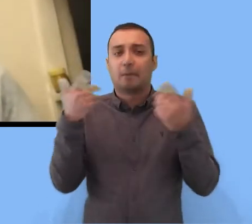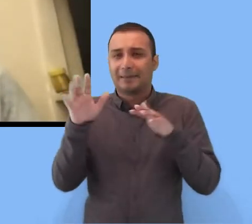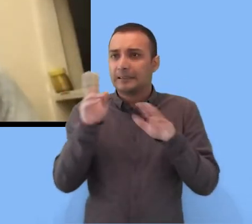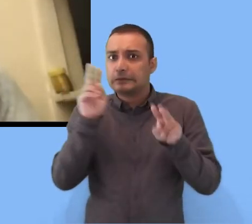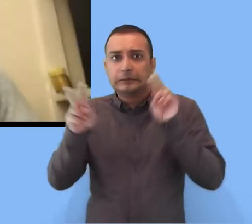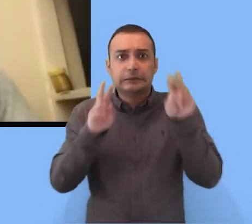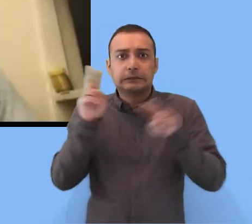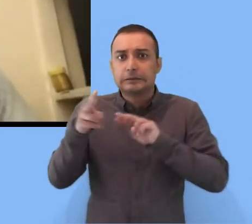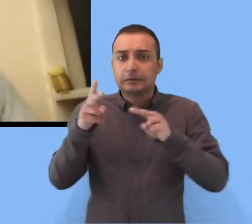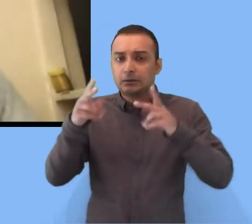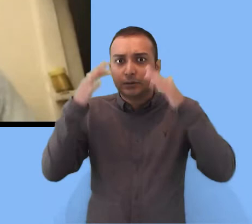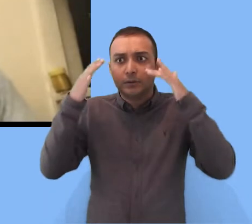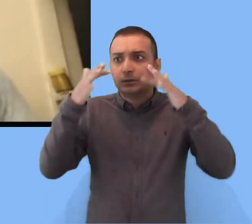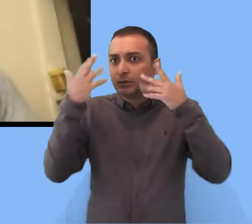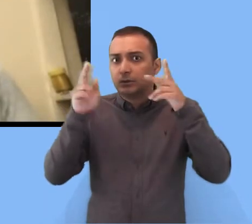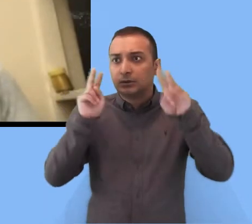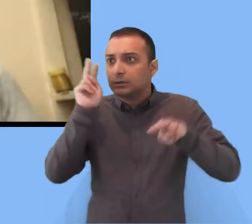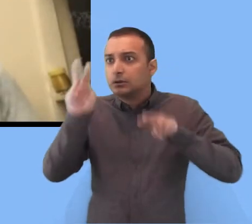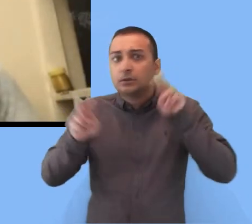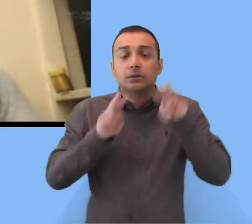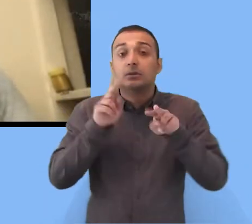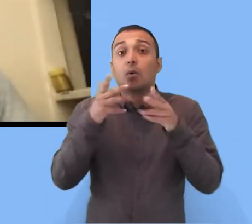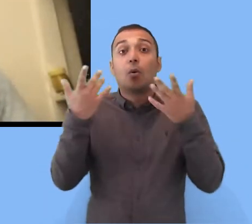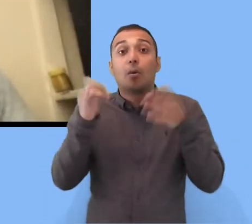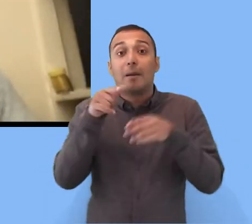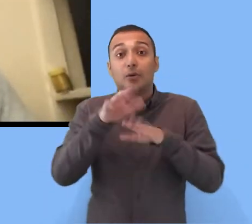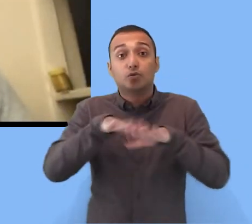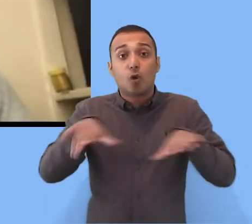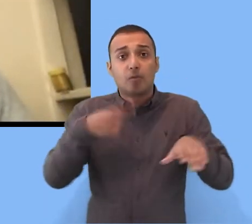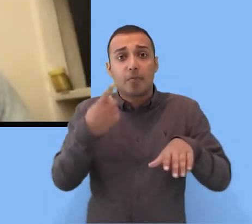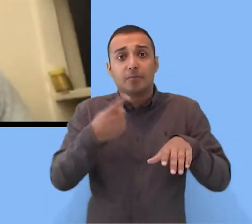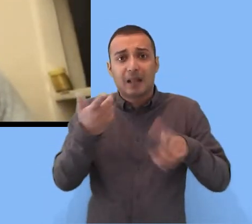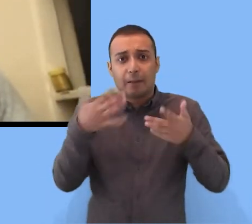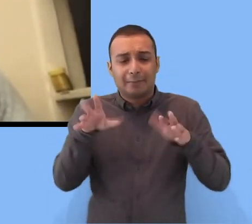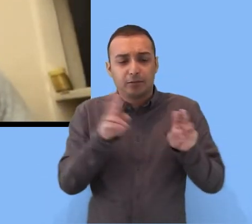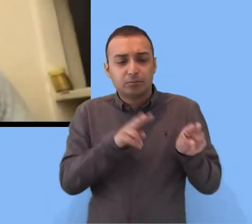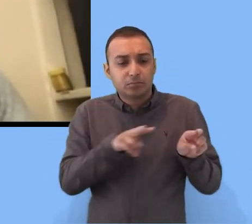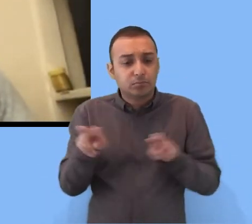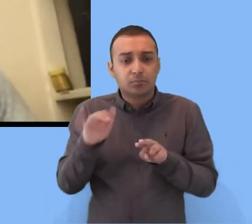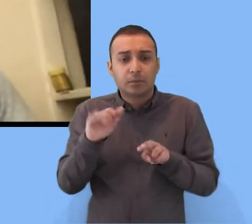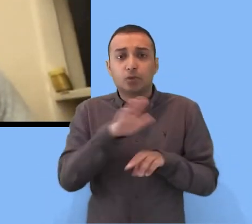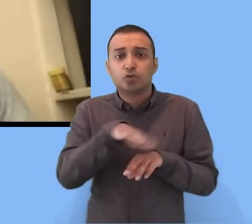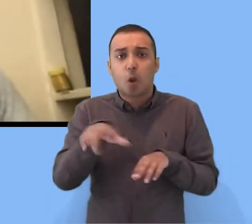the children themselves. Are the children happy in this setting?